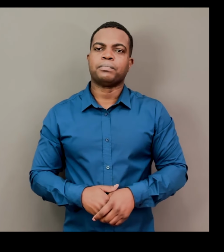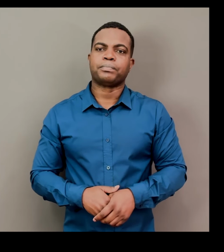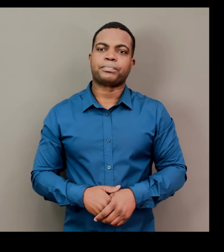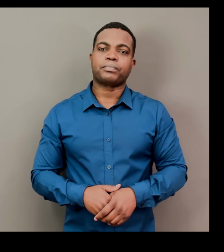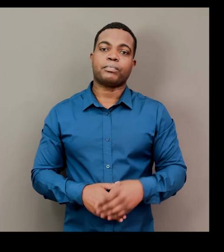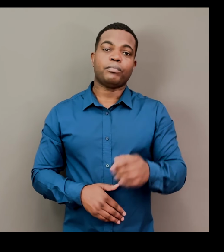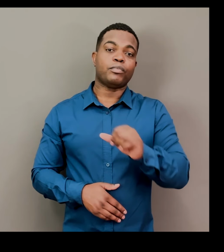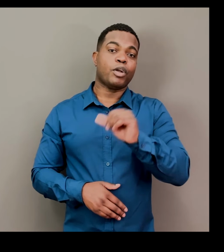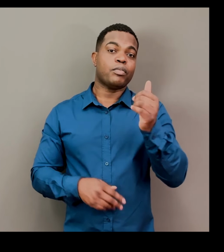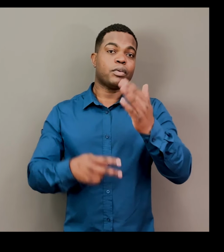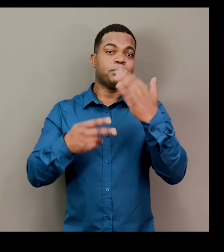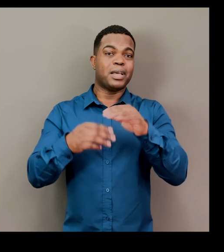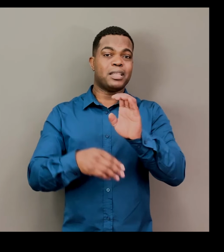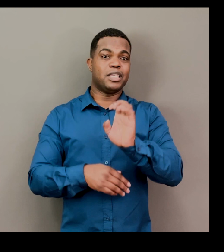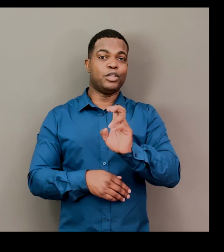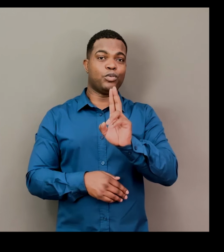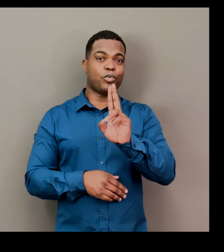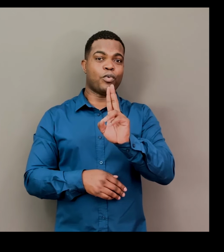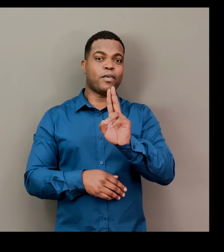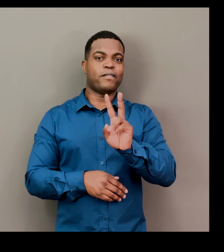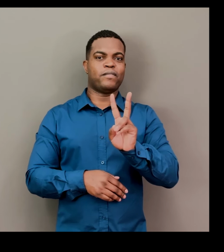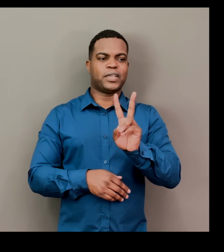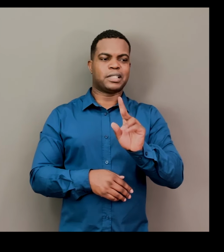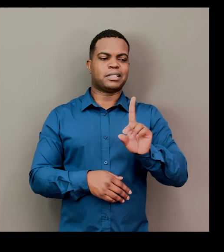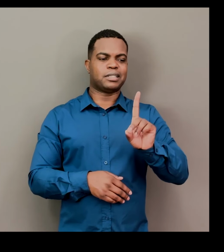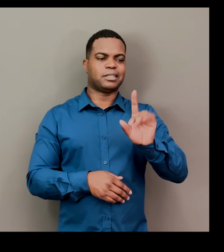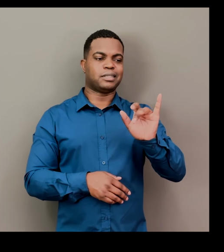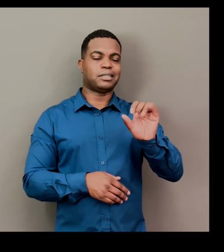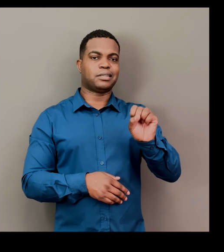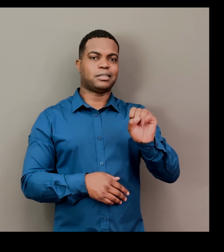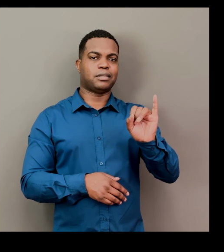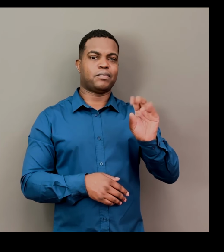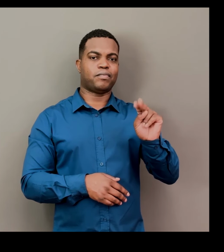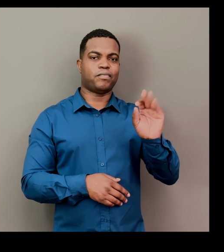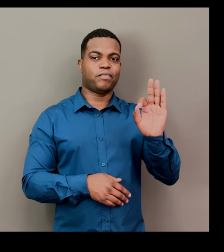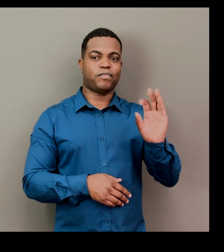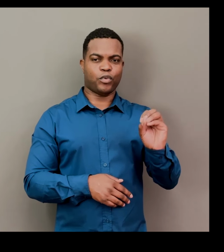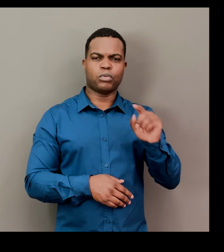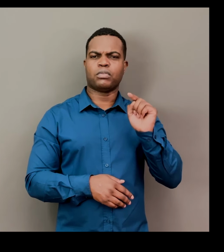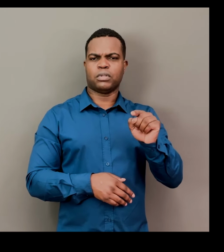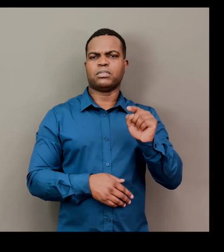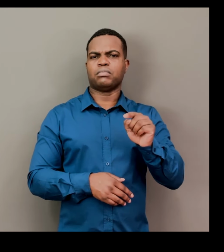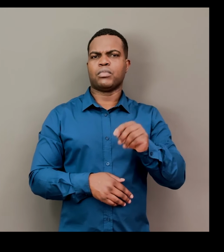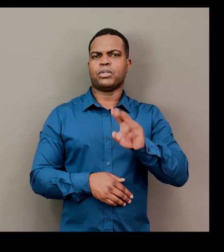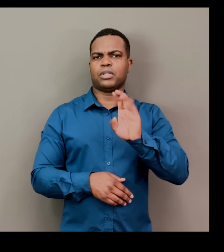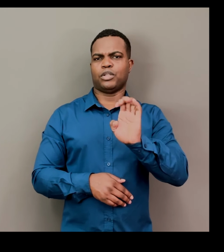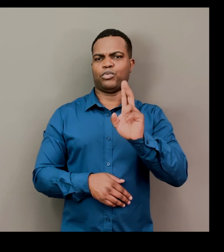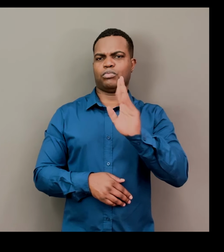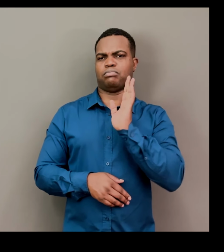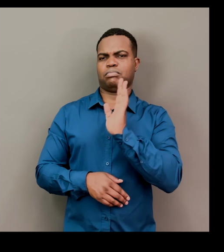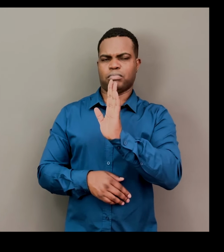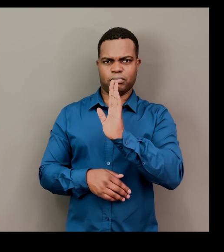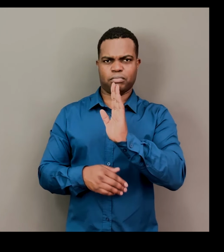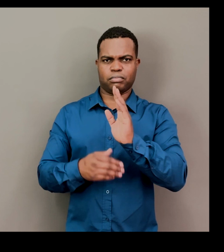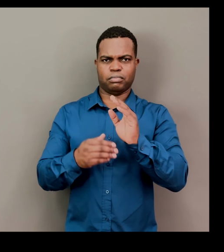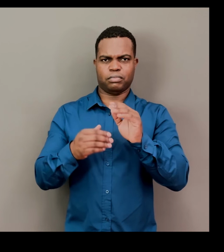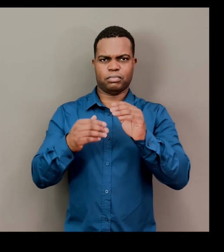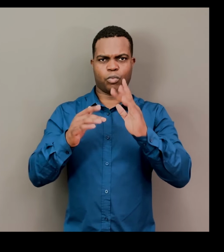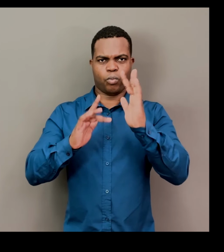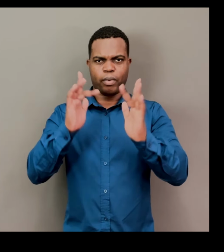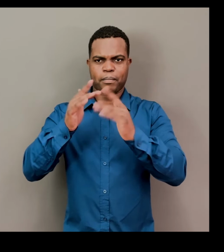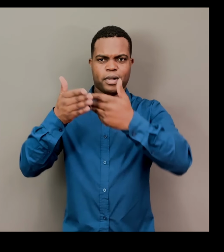US. Also, there is the EU versus Disinfo, which is a site from the European Union that is created